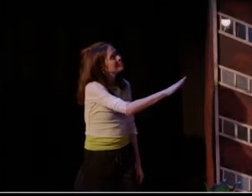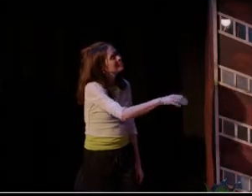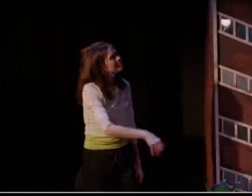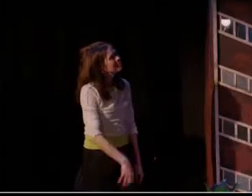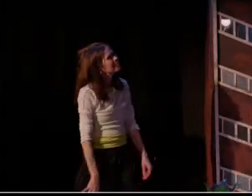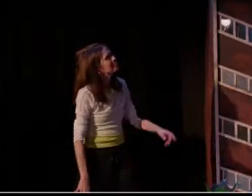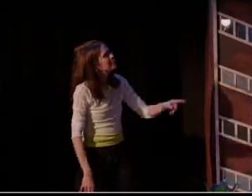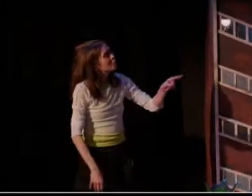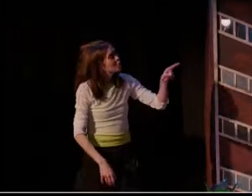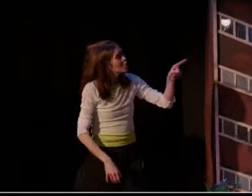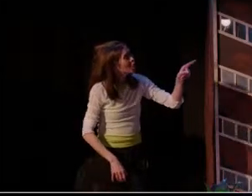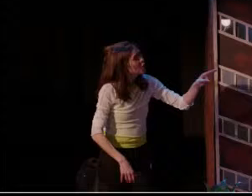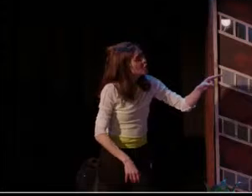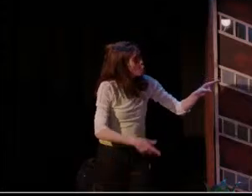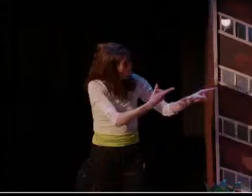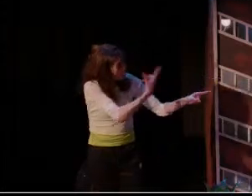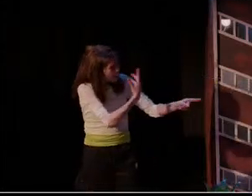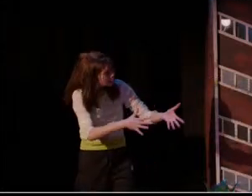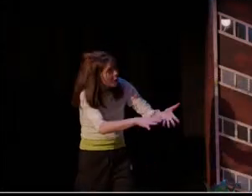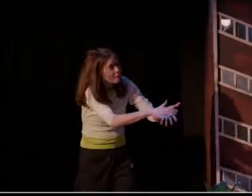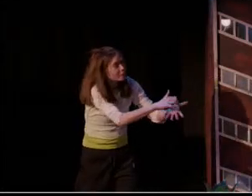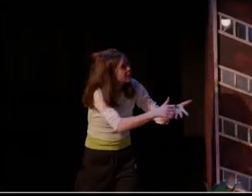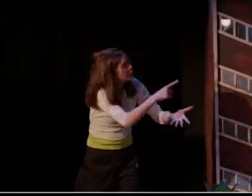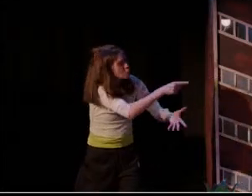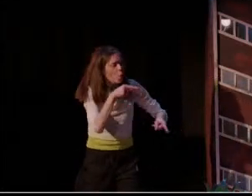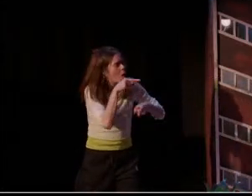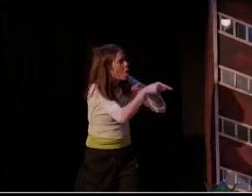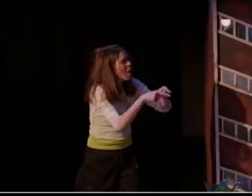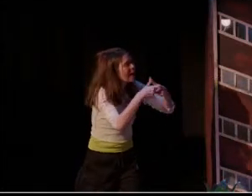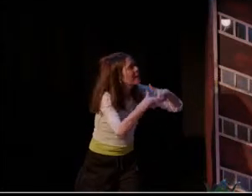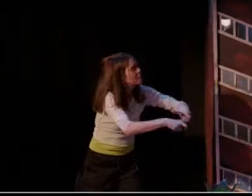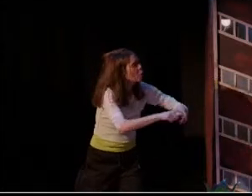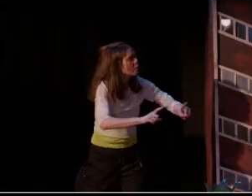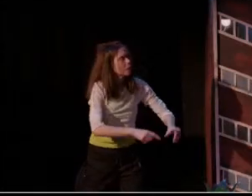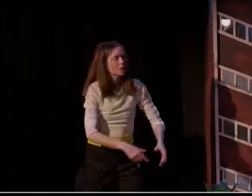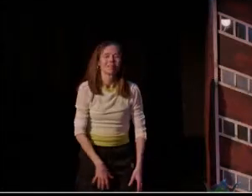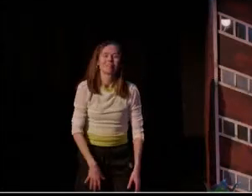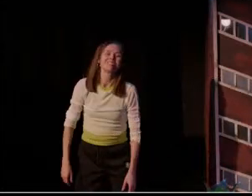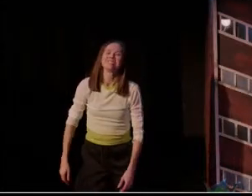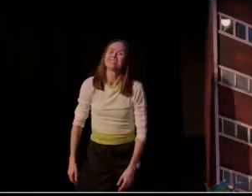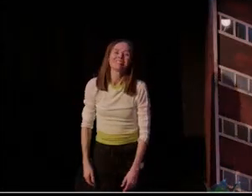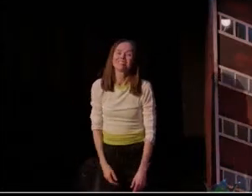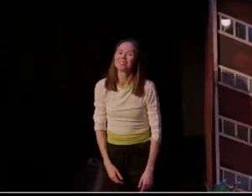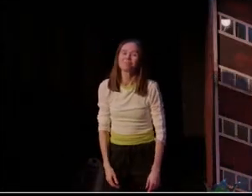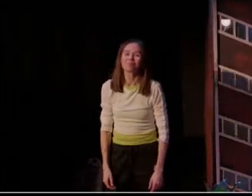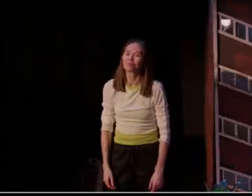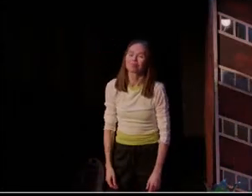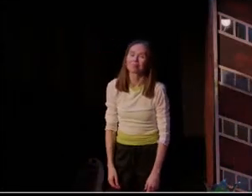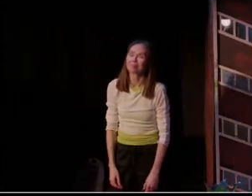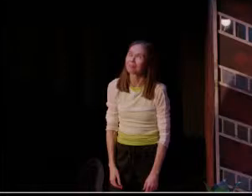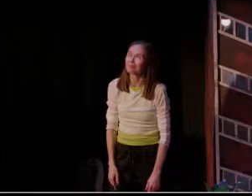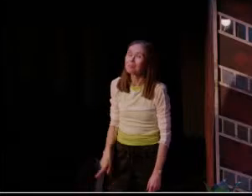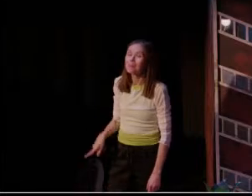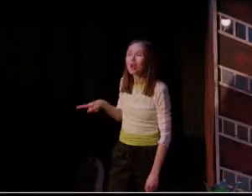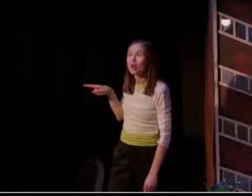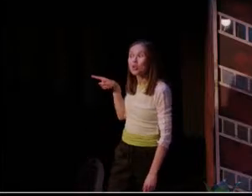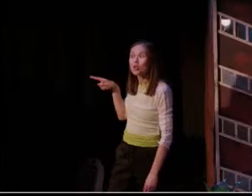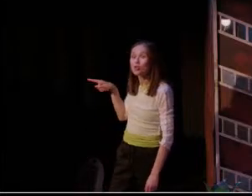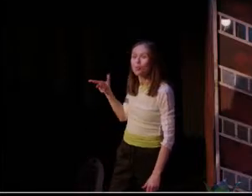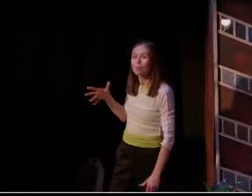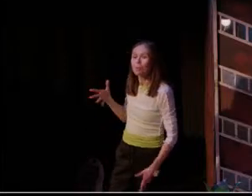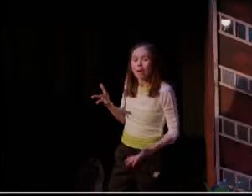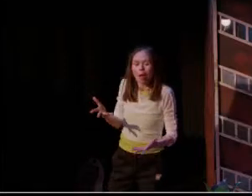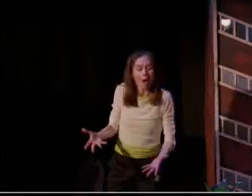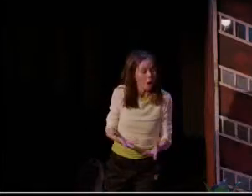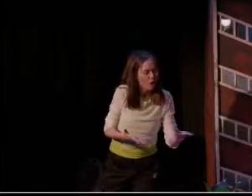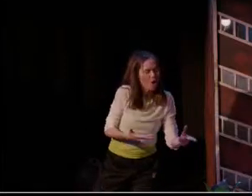done the time of benefit and showed your mercy better. You are one of those who would have him wed again. If you do not, you